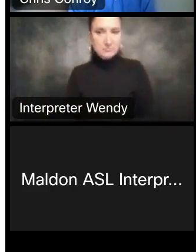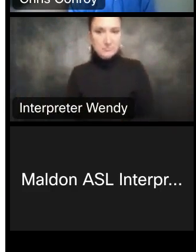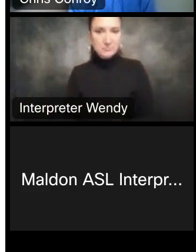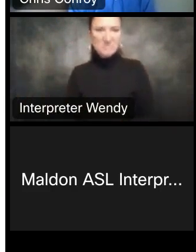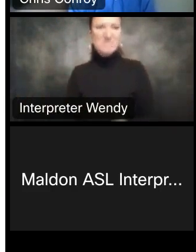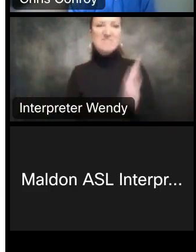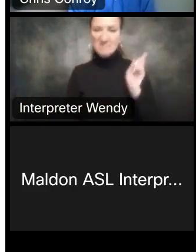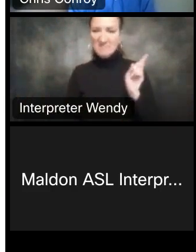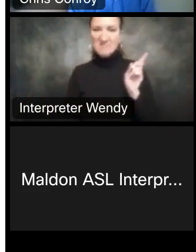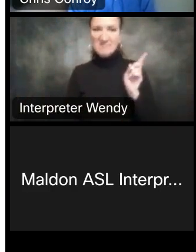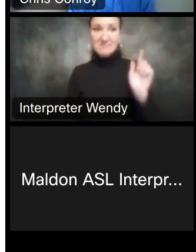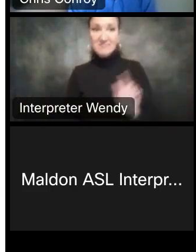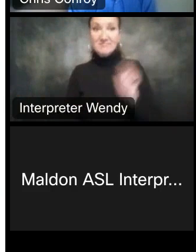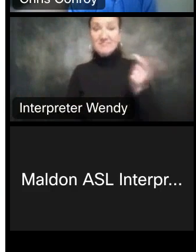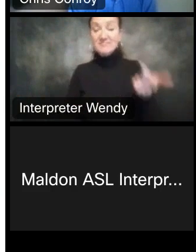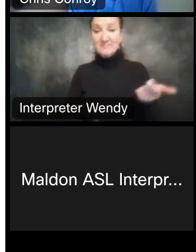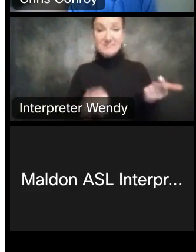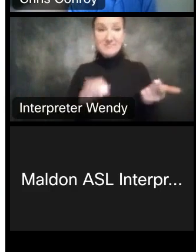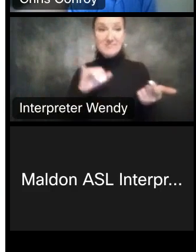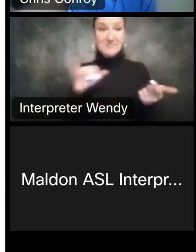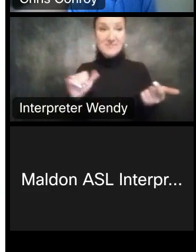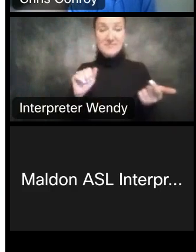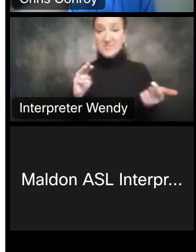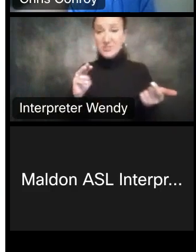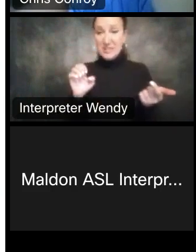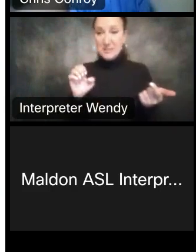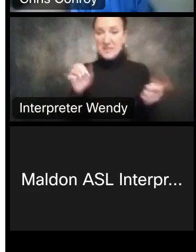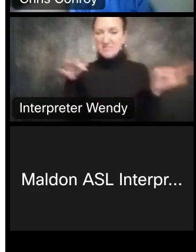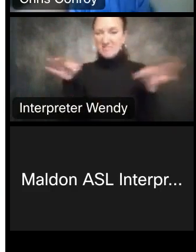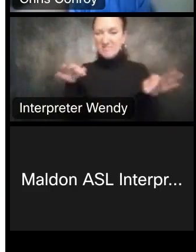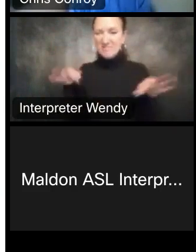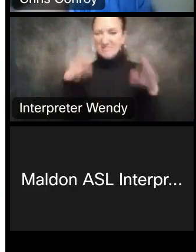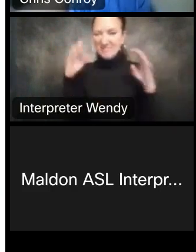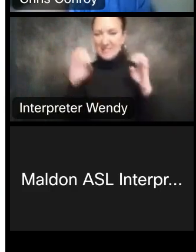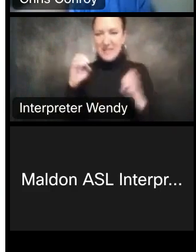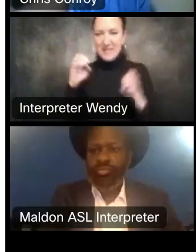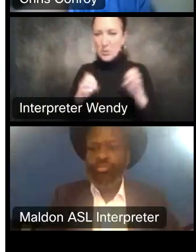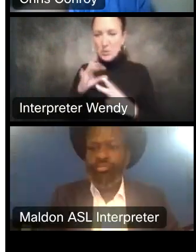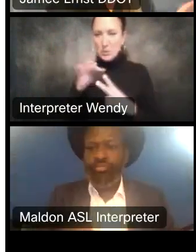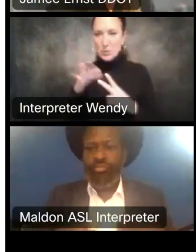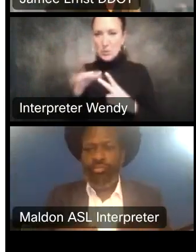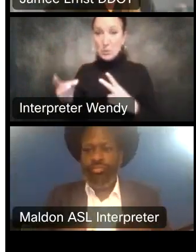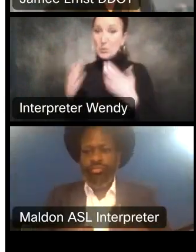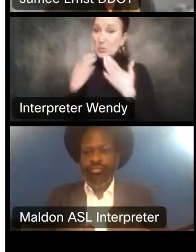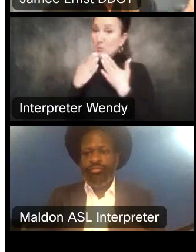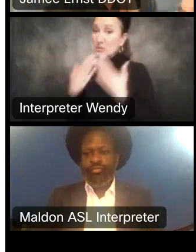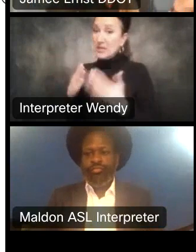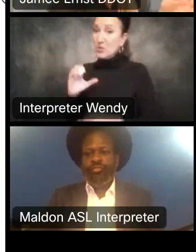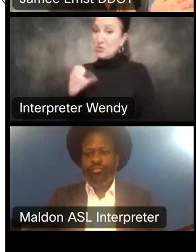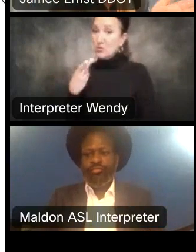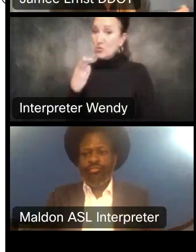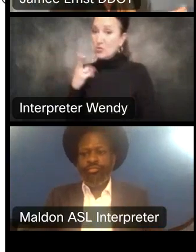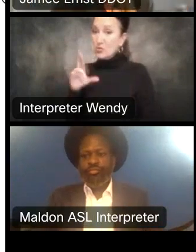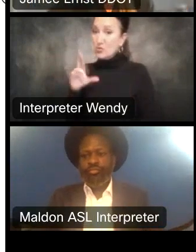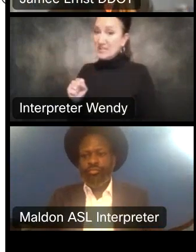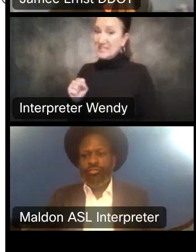So on this slide, I'm going to hand back to Jamie, and she's going to talk through the evaluation of the alternatives. Great, thank you, Chris.